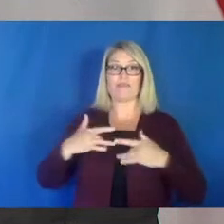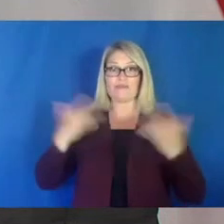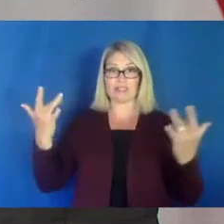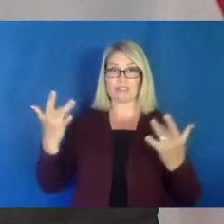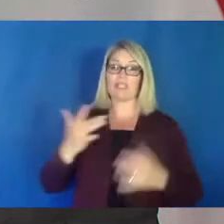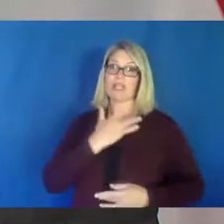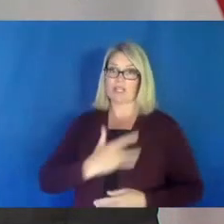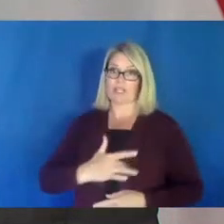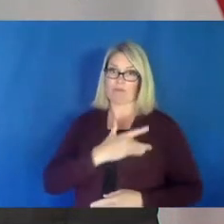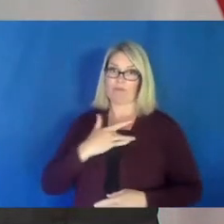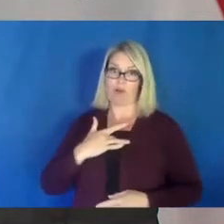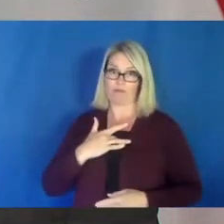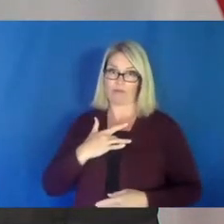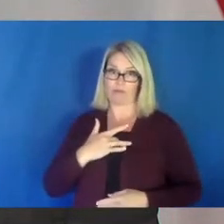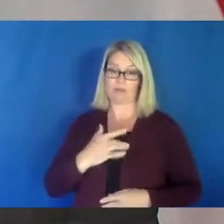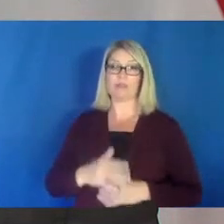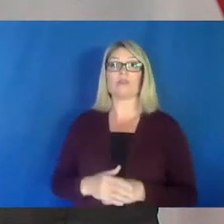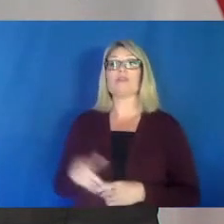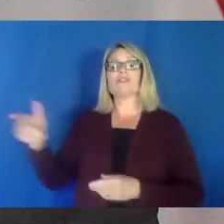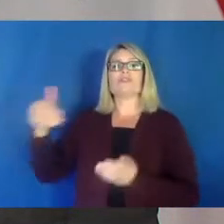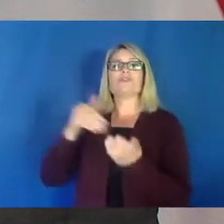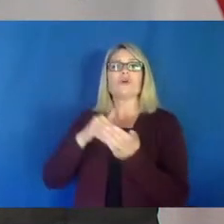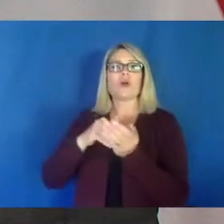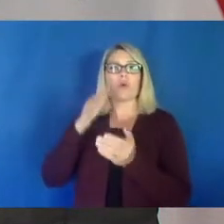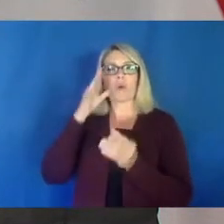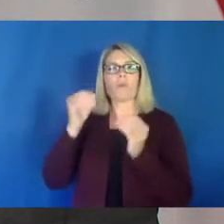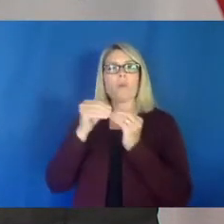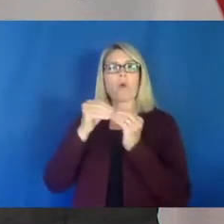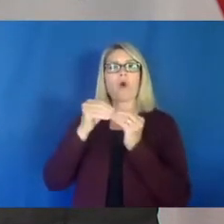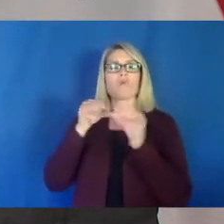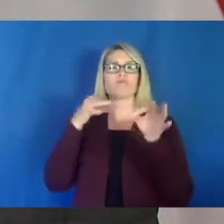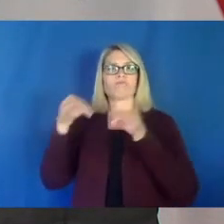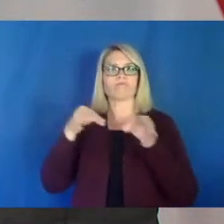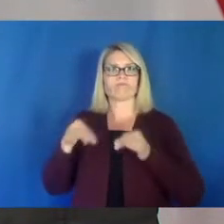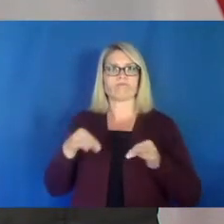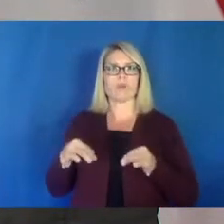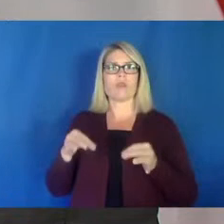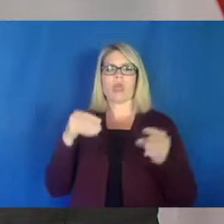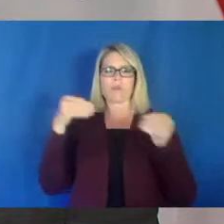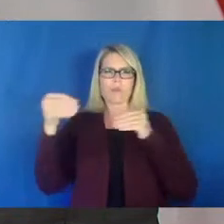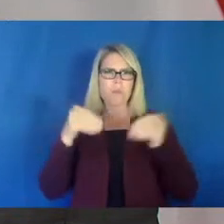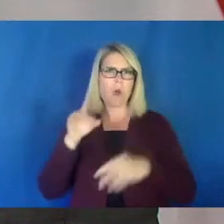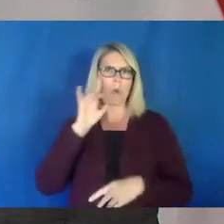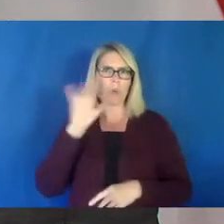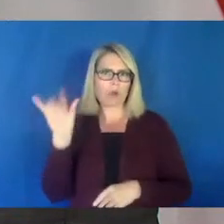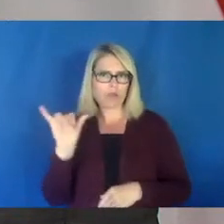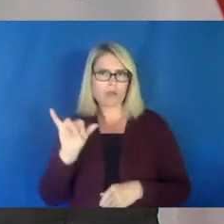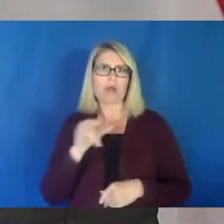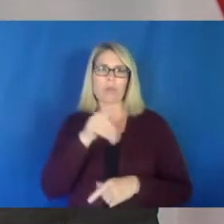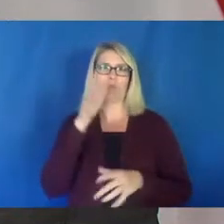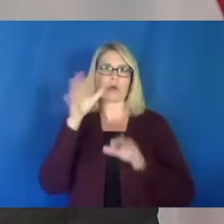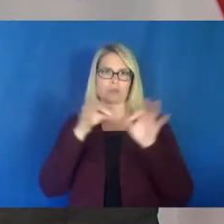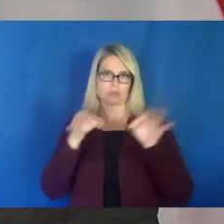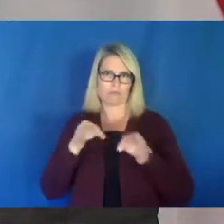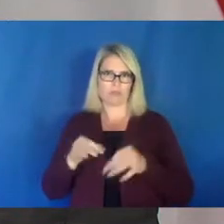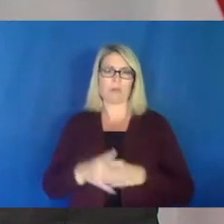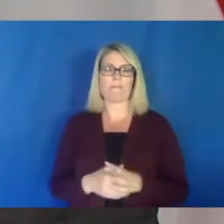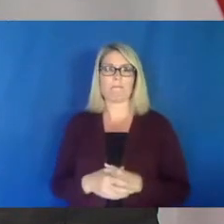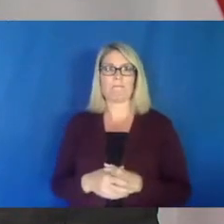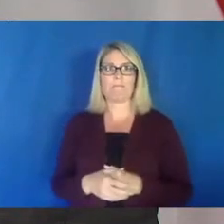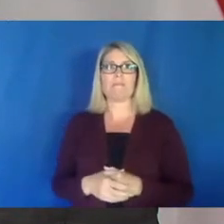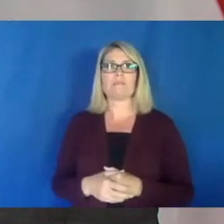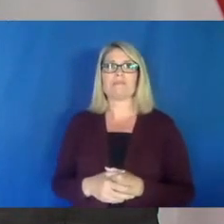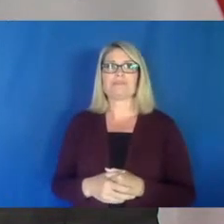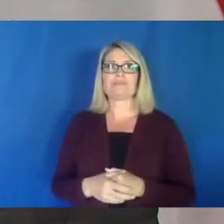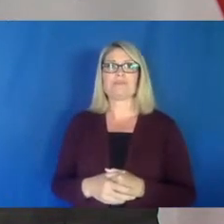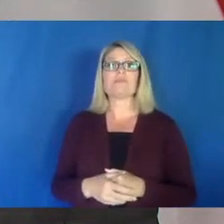Dr. Morrison will be sharing more details on these relaxation measures in a few moments. I also just wanted to say that as we